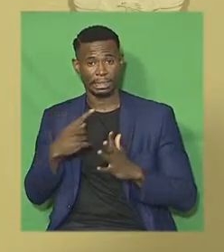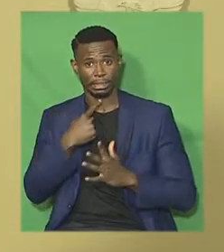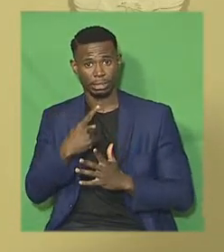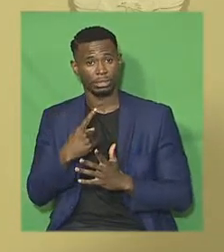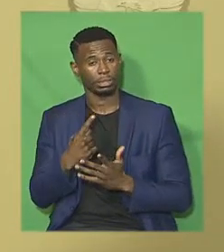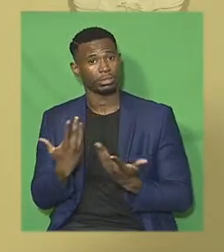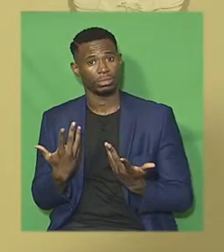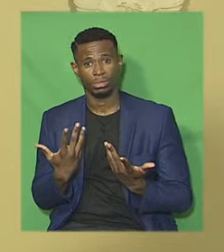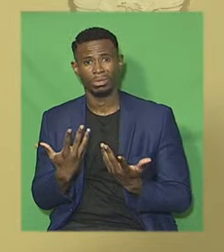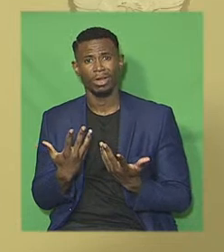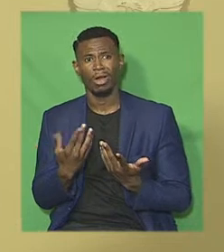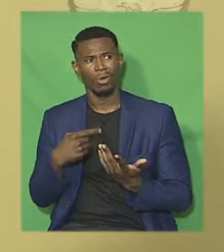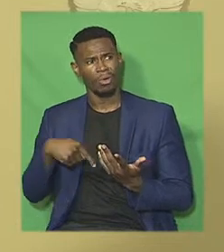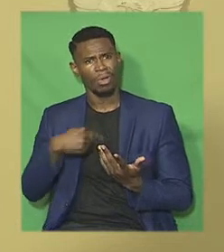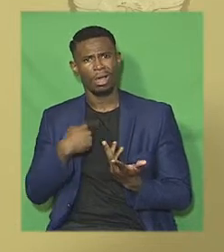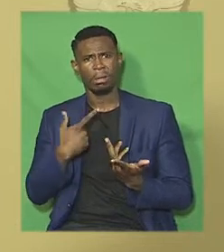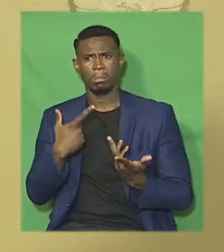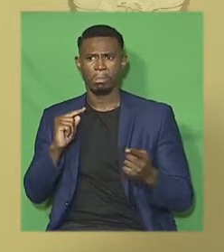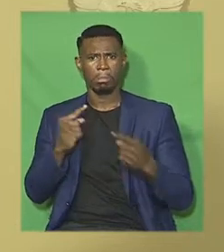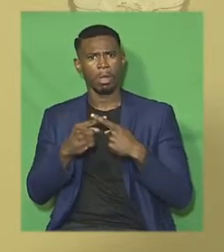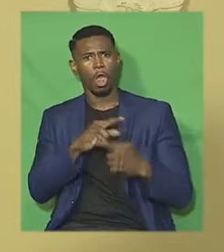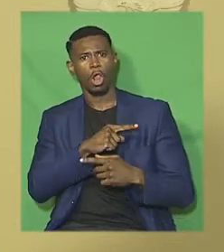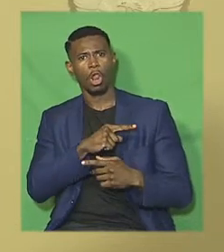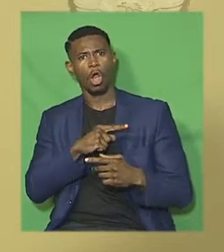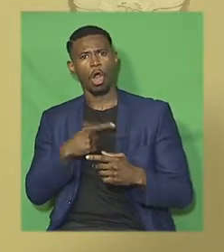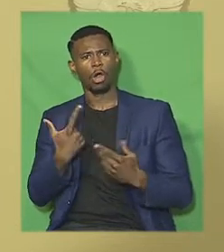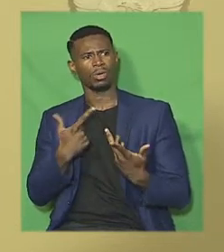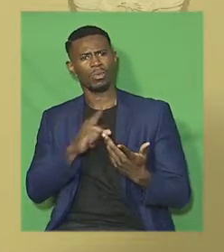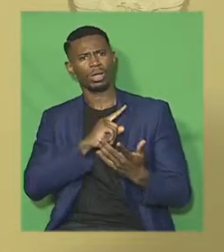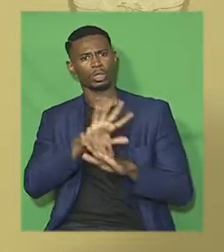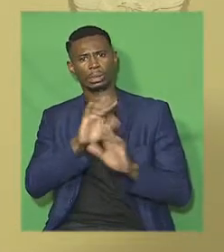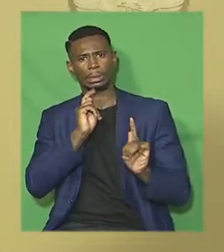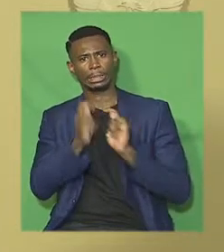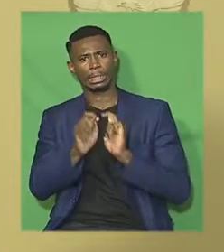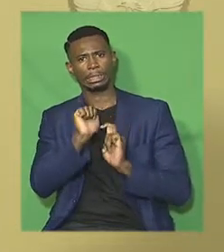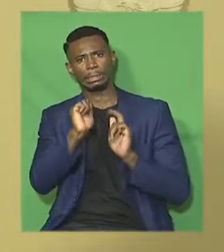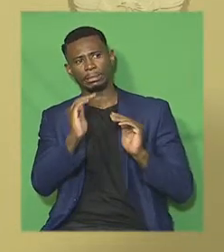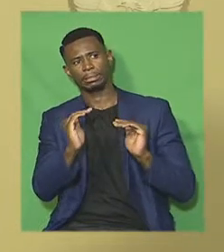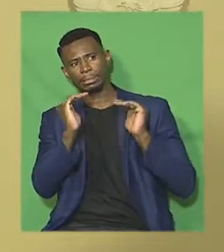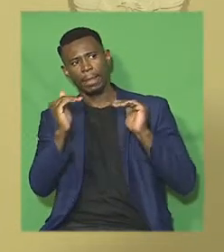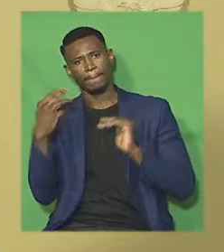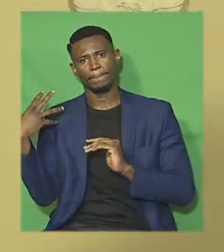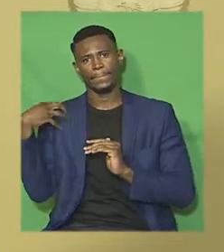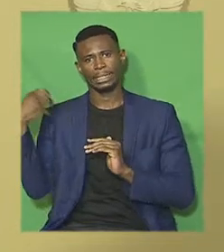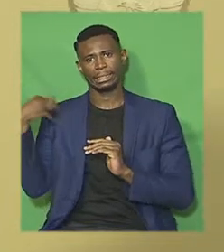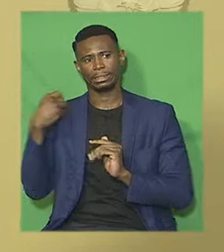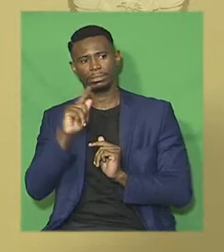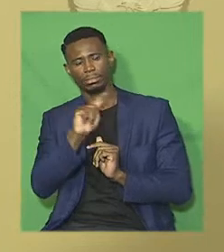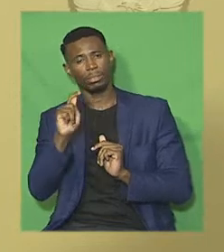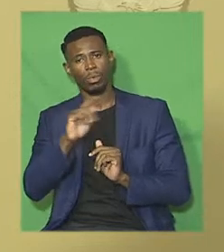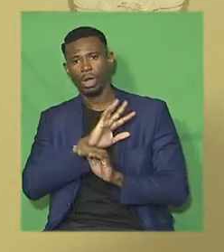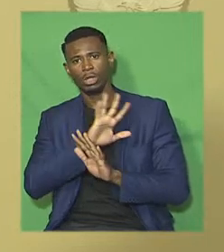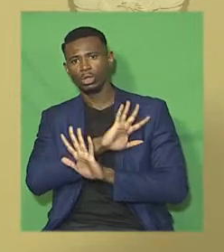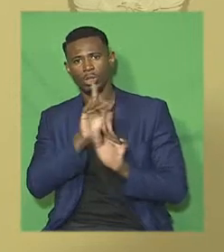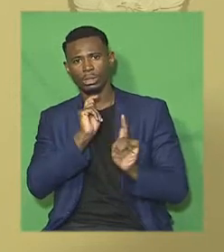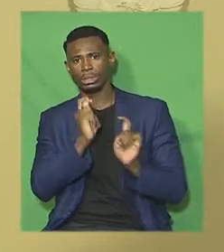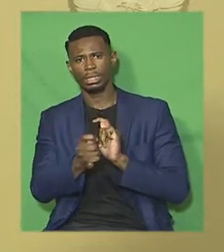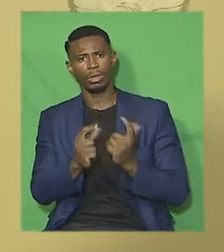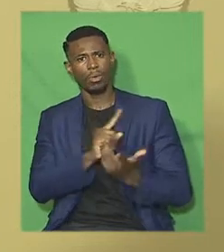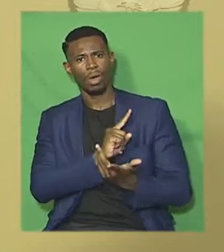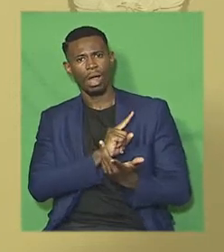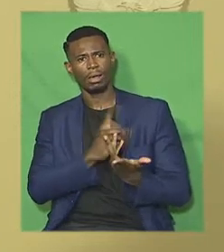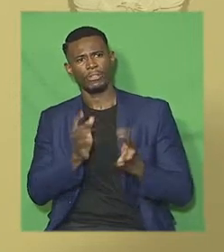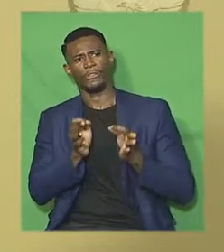to finalize these changes to the executive. This delay is the result of a number